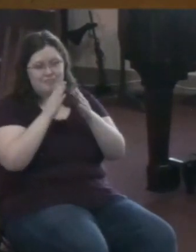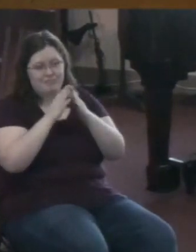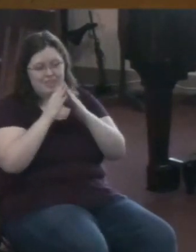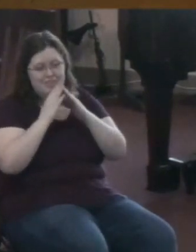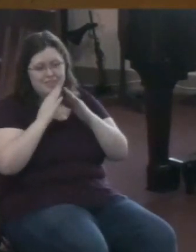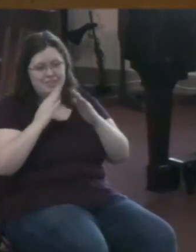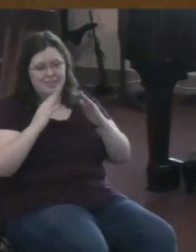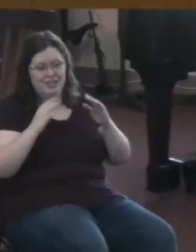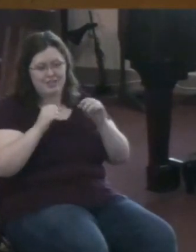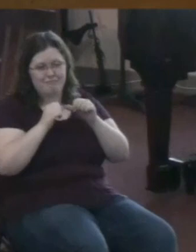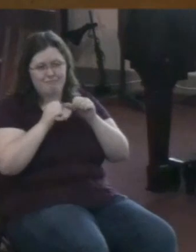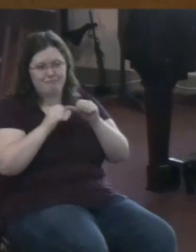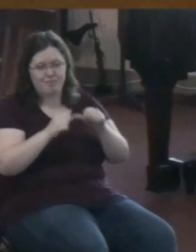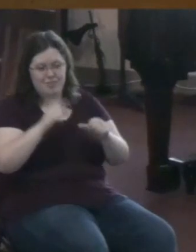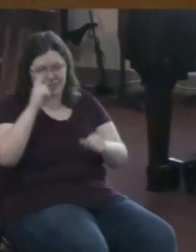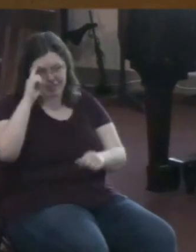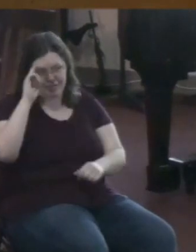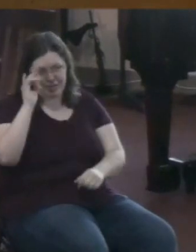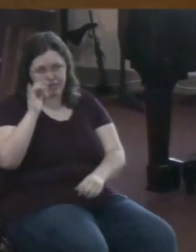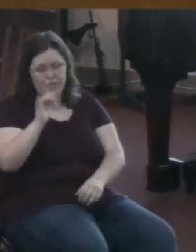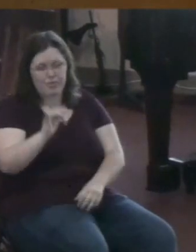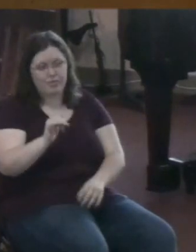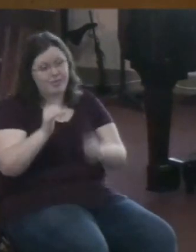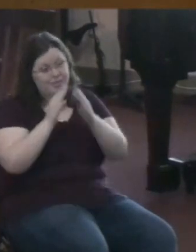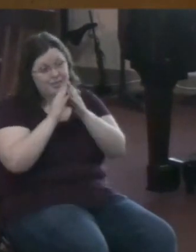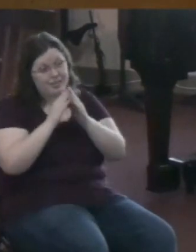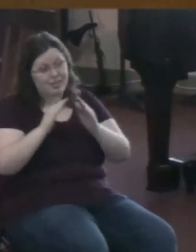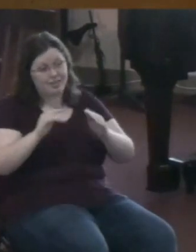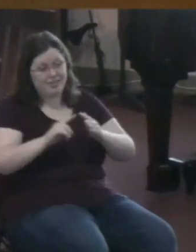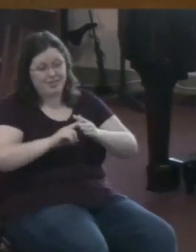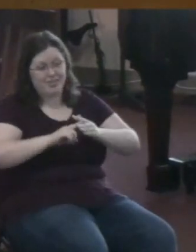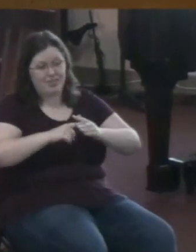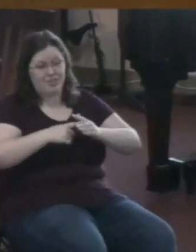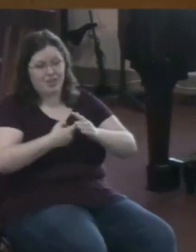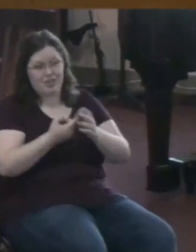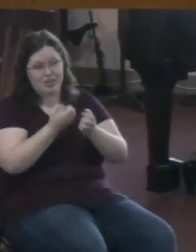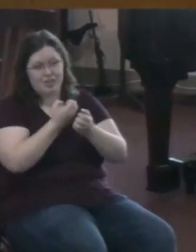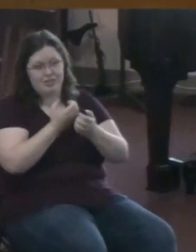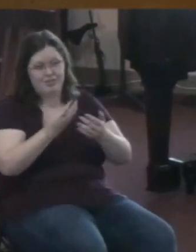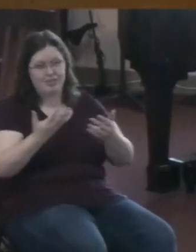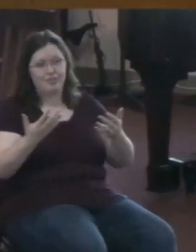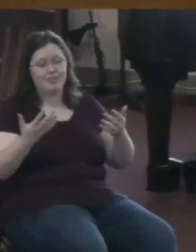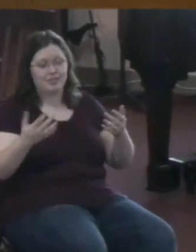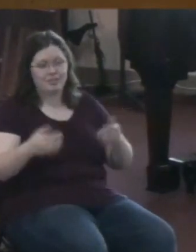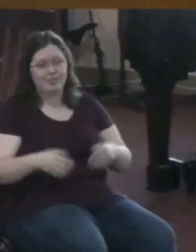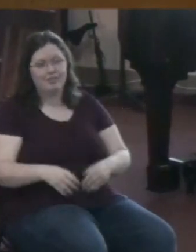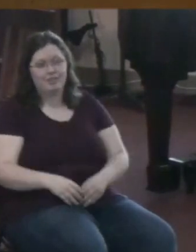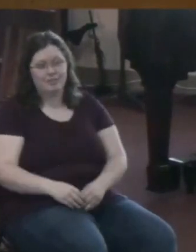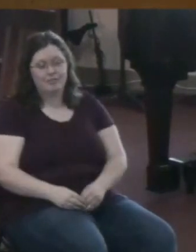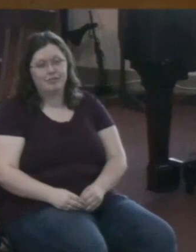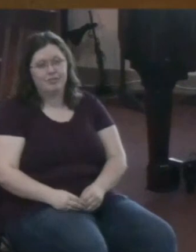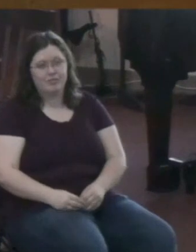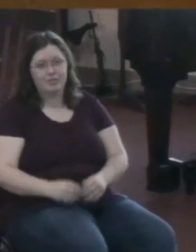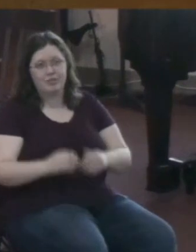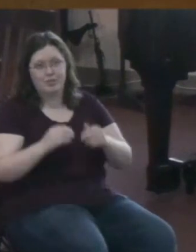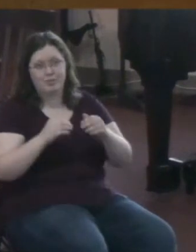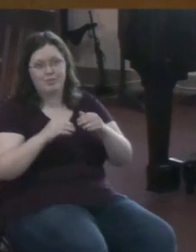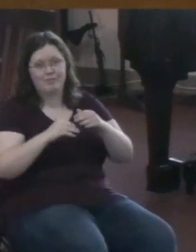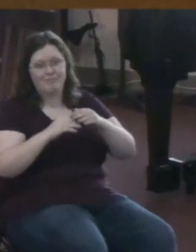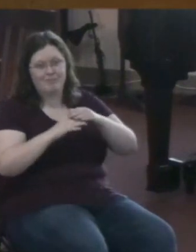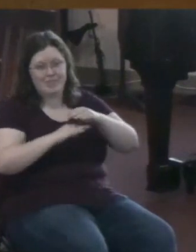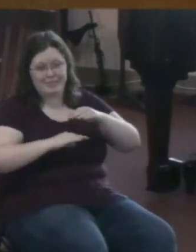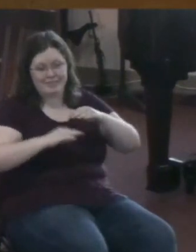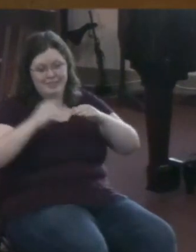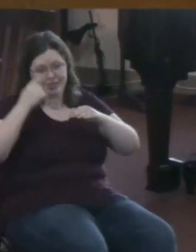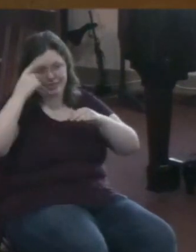infinite silence is the source of all existence. And beneath the thoughts is the profound